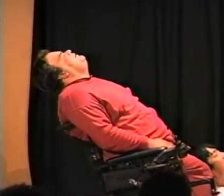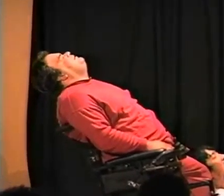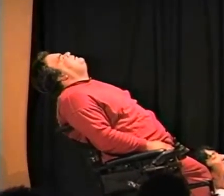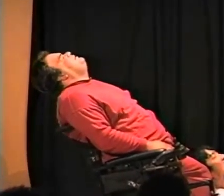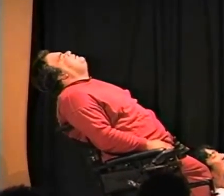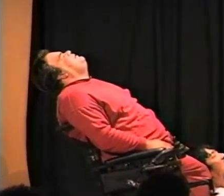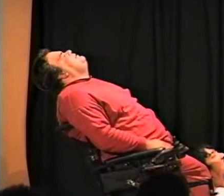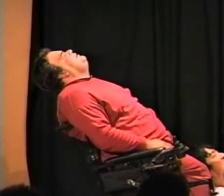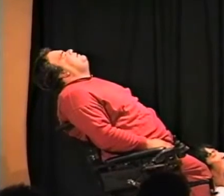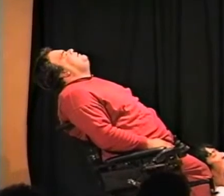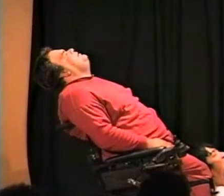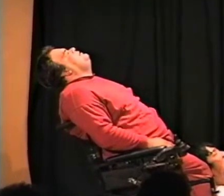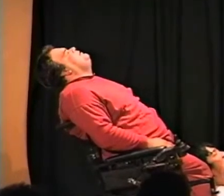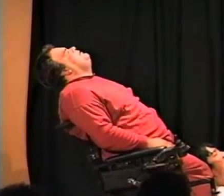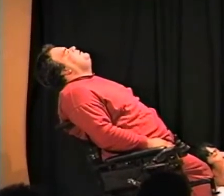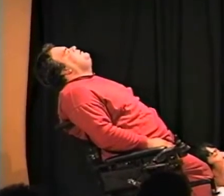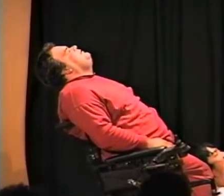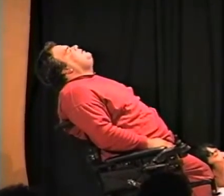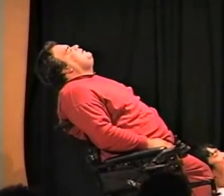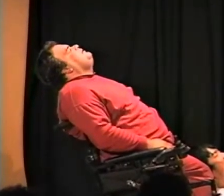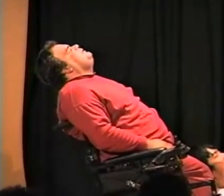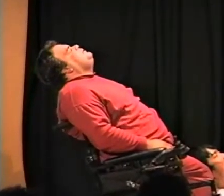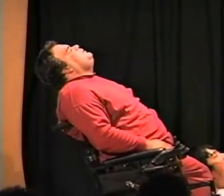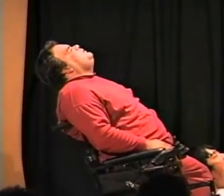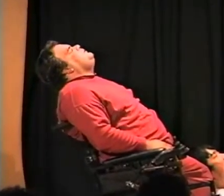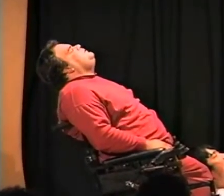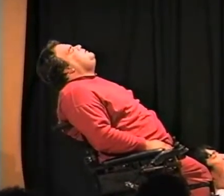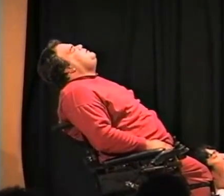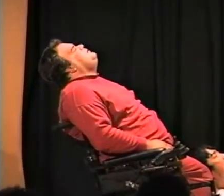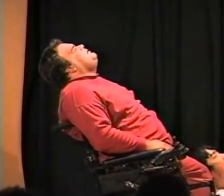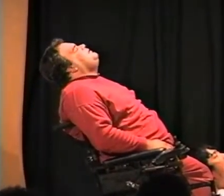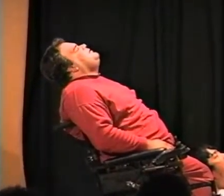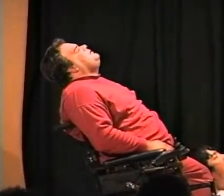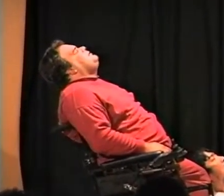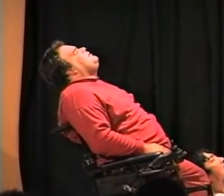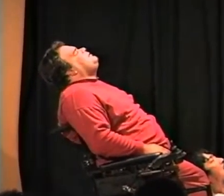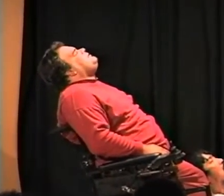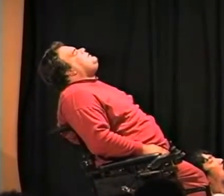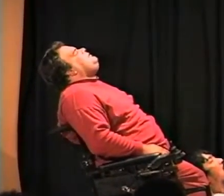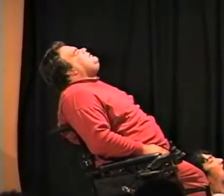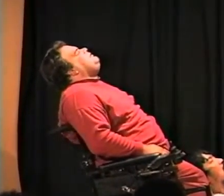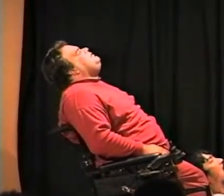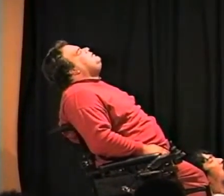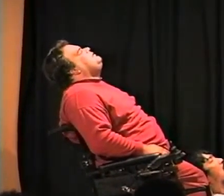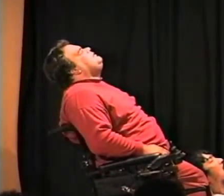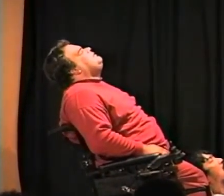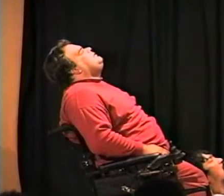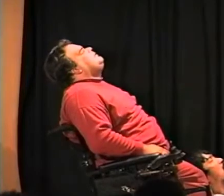Thank you.